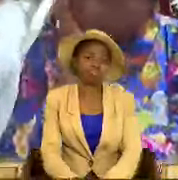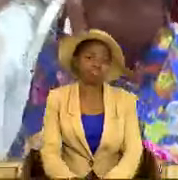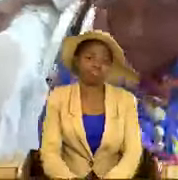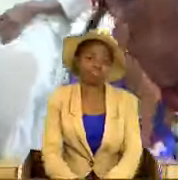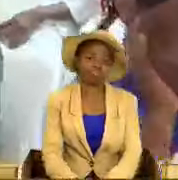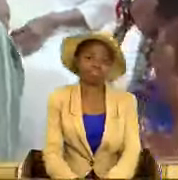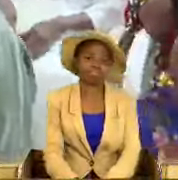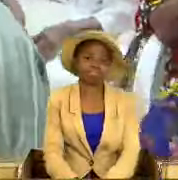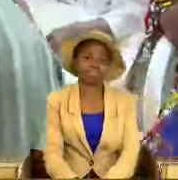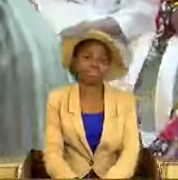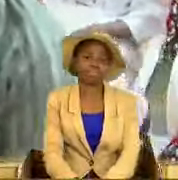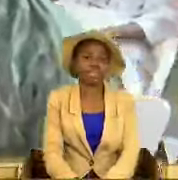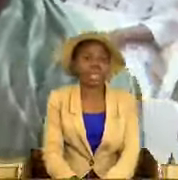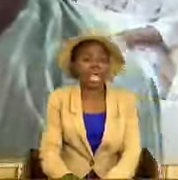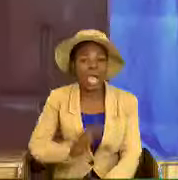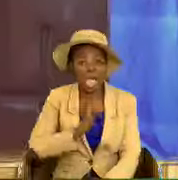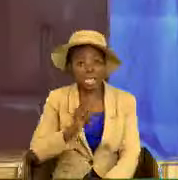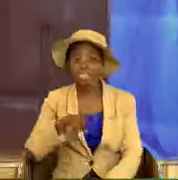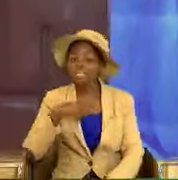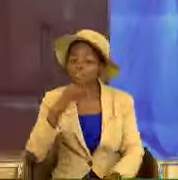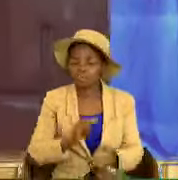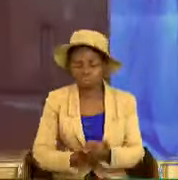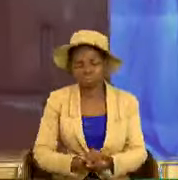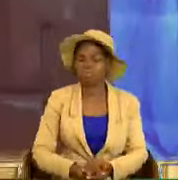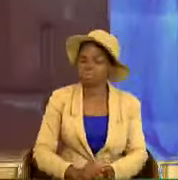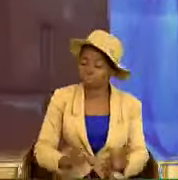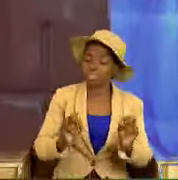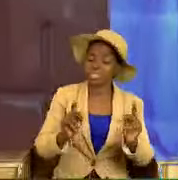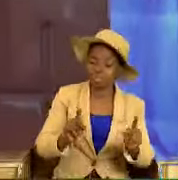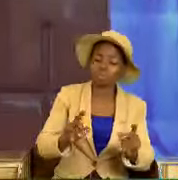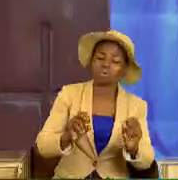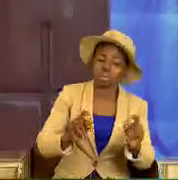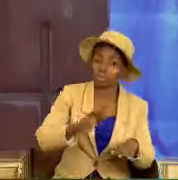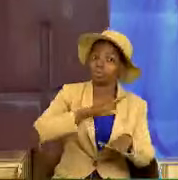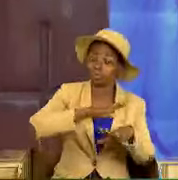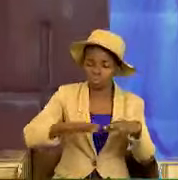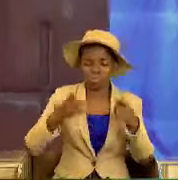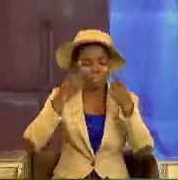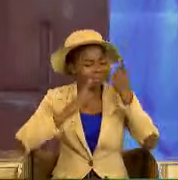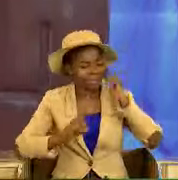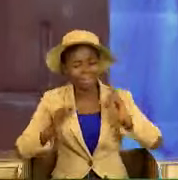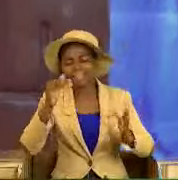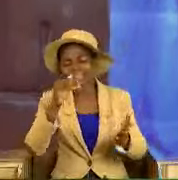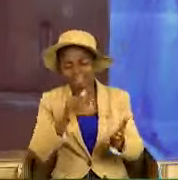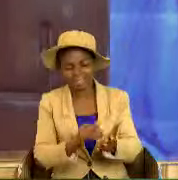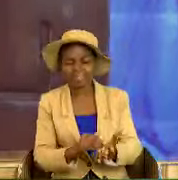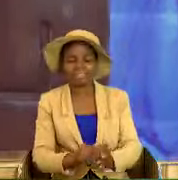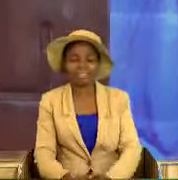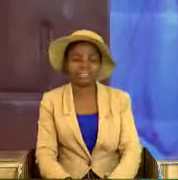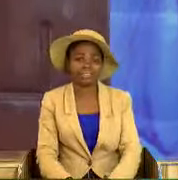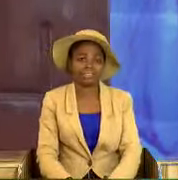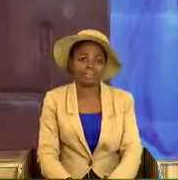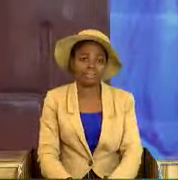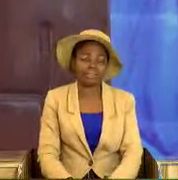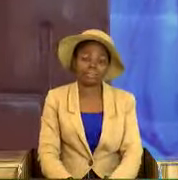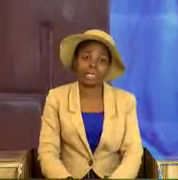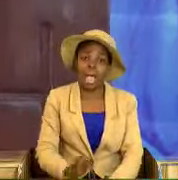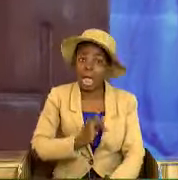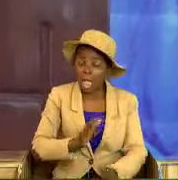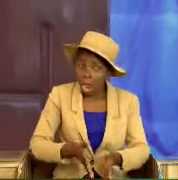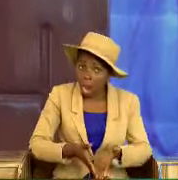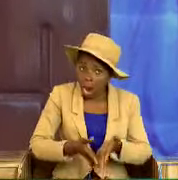tears and I said okay stop crying stop crying do you want to